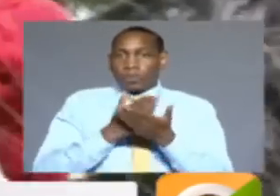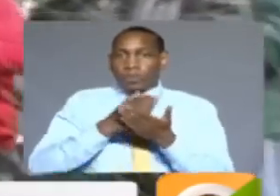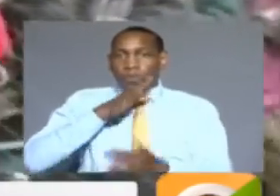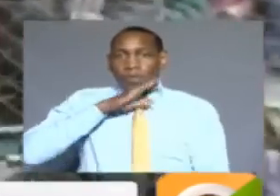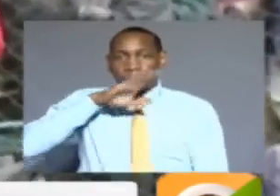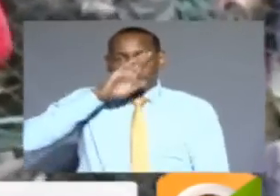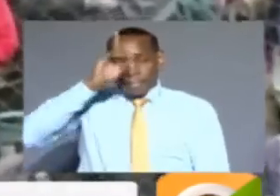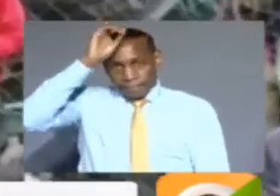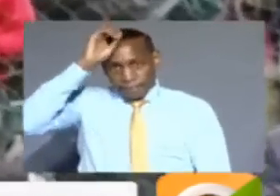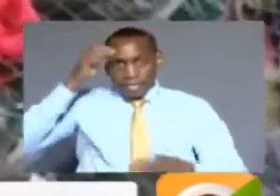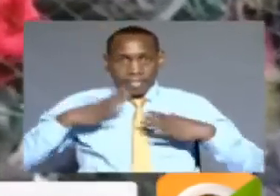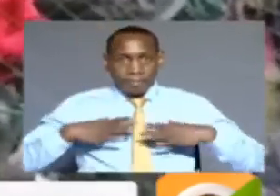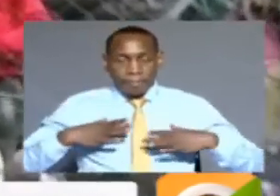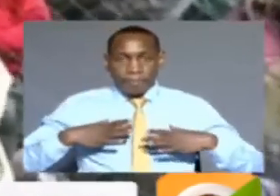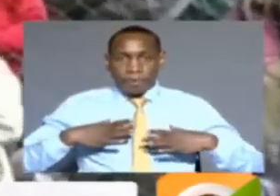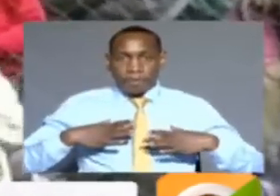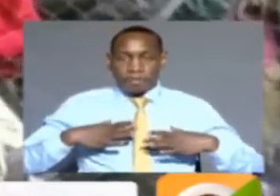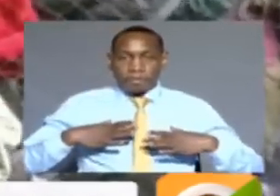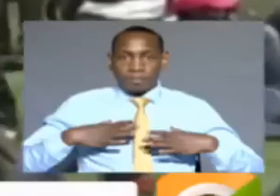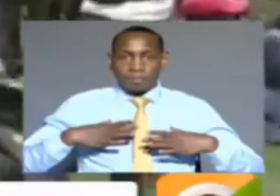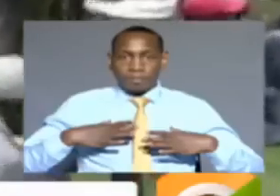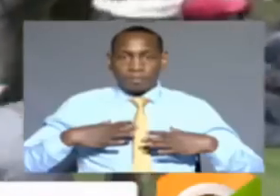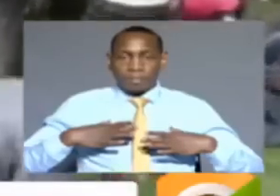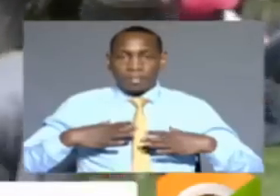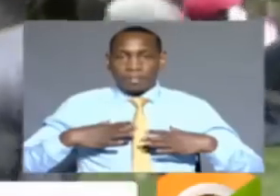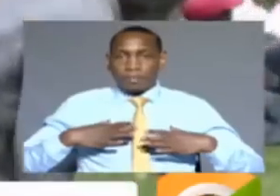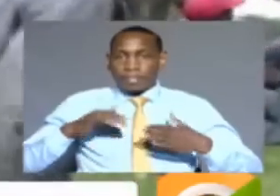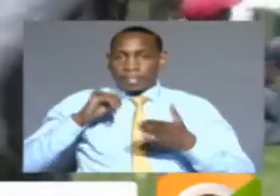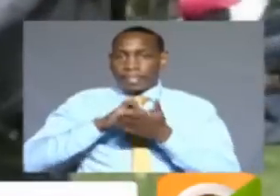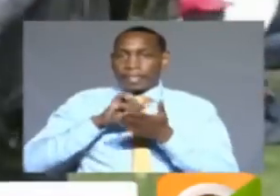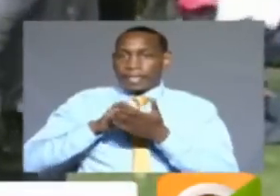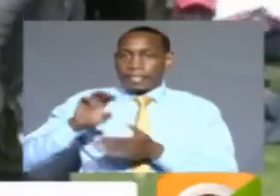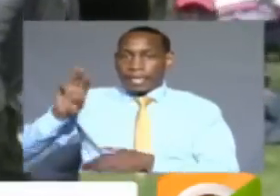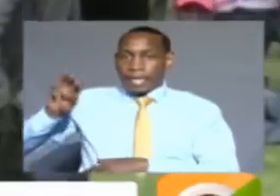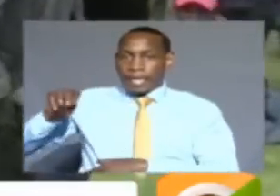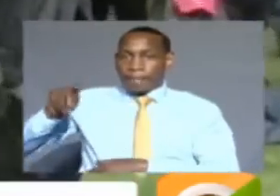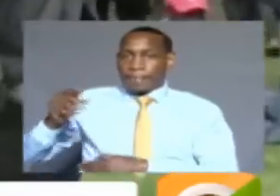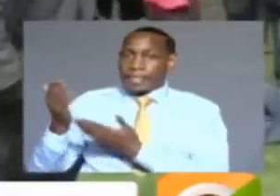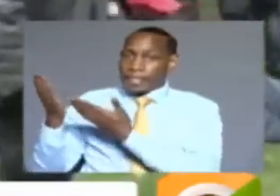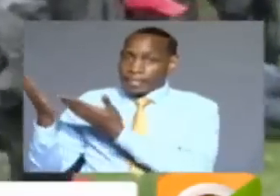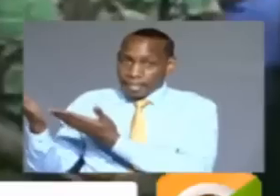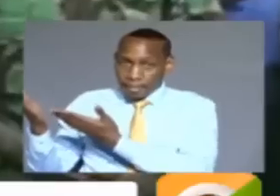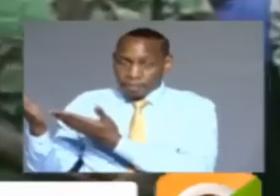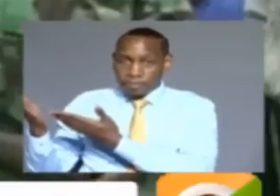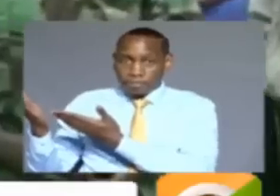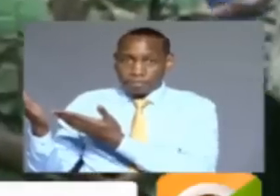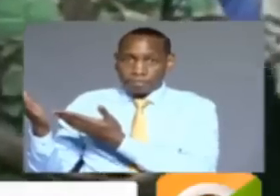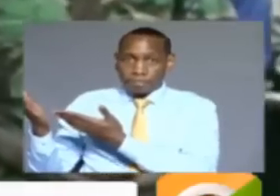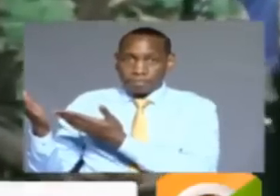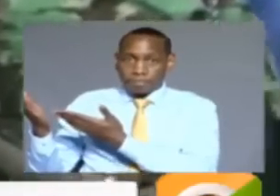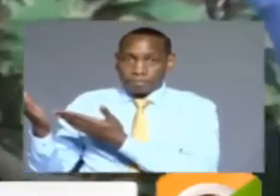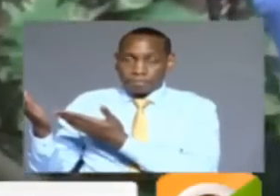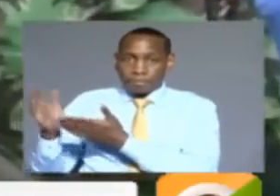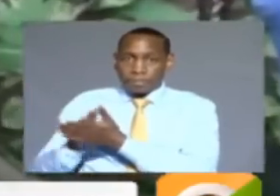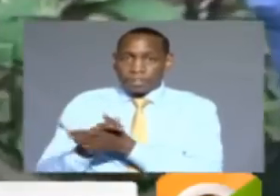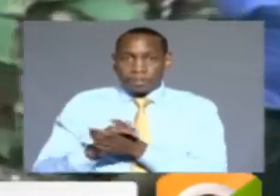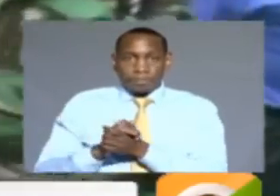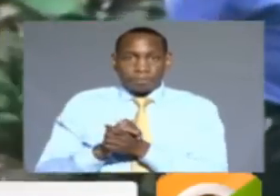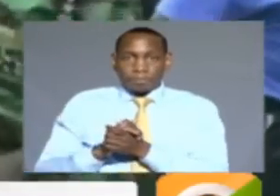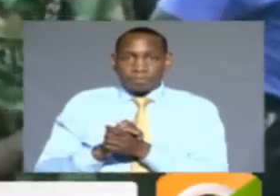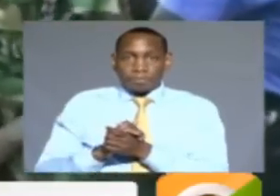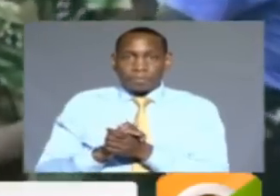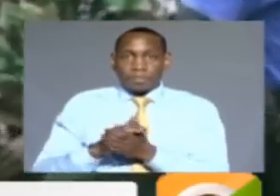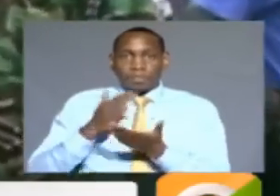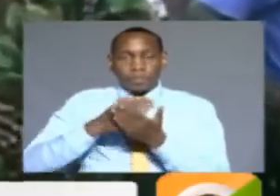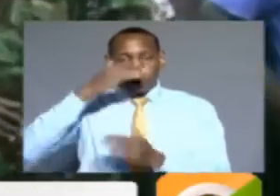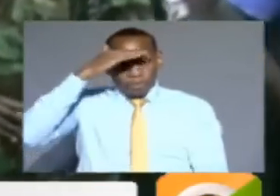the villagers was the fact he's that it was clear that he was drunk, not his normal self. And they were so bitter because they said,